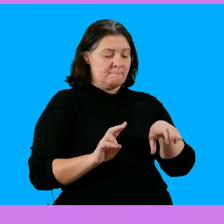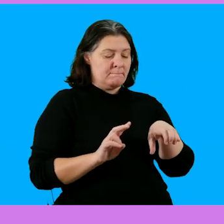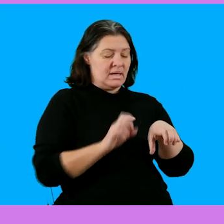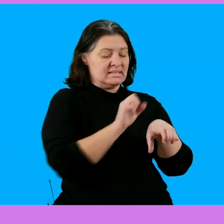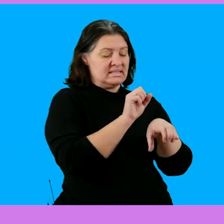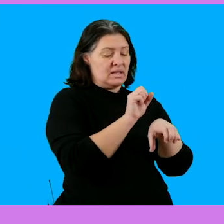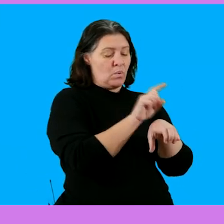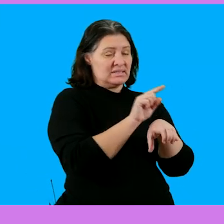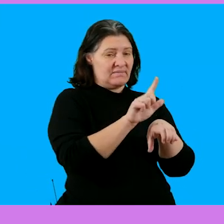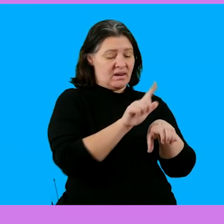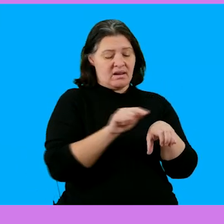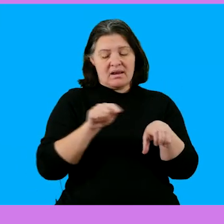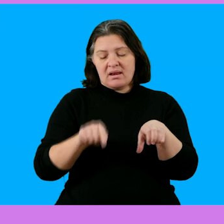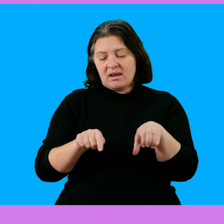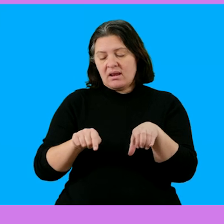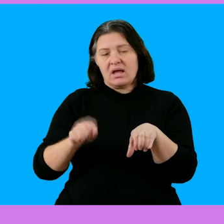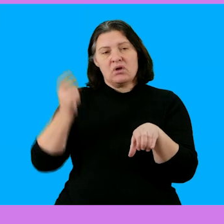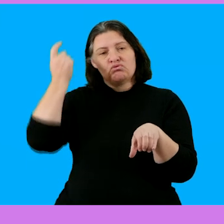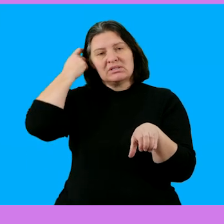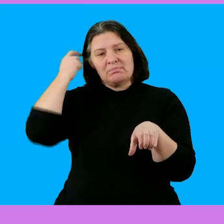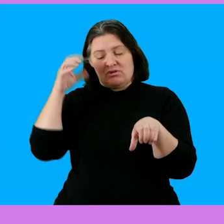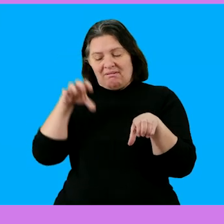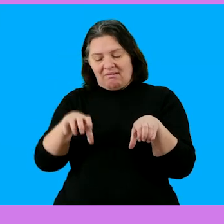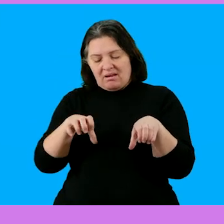between, that will be cottage